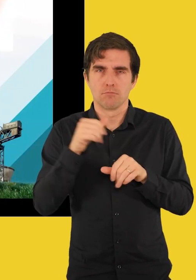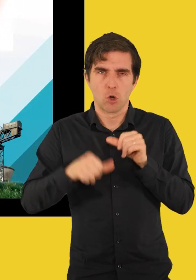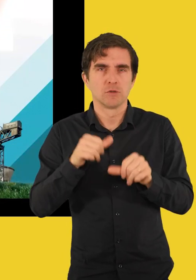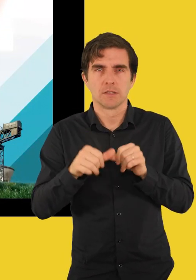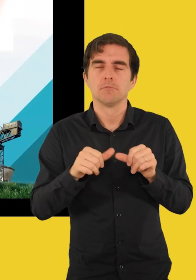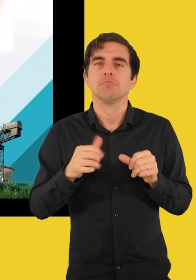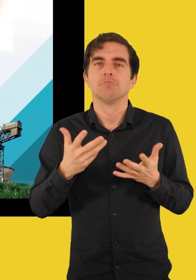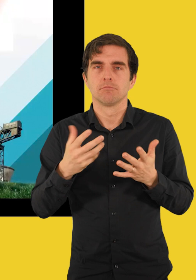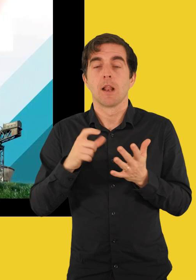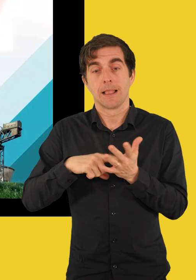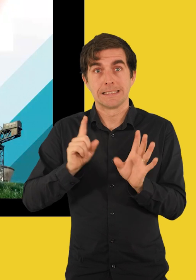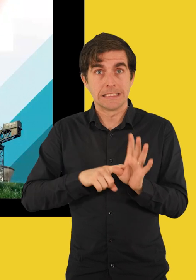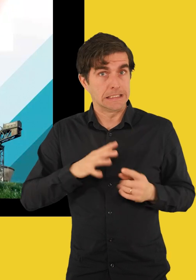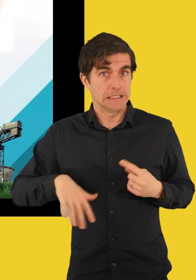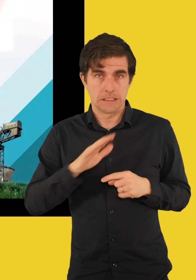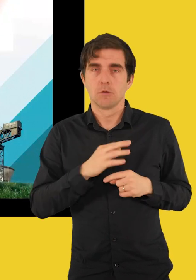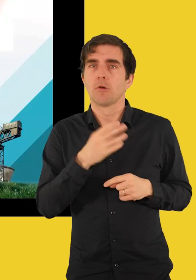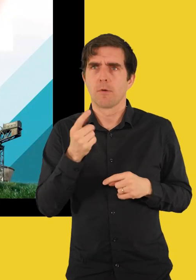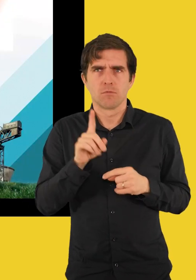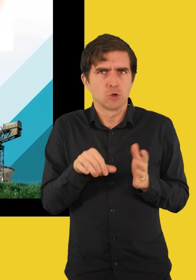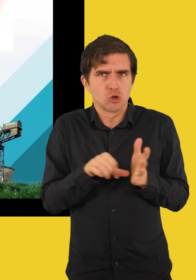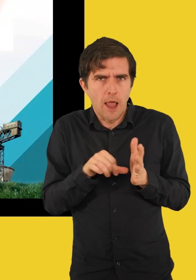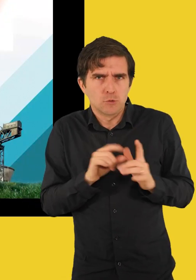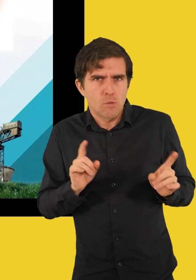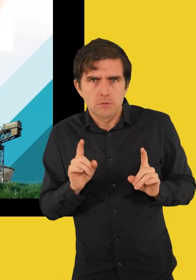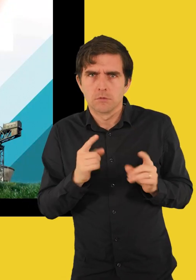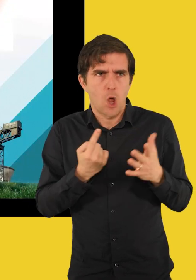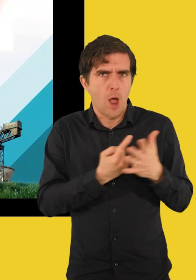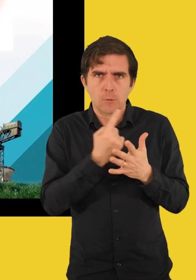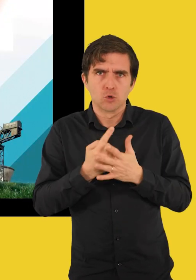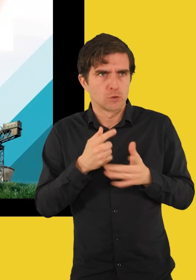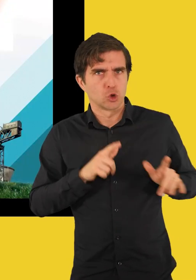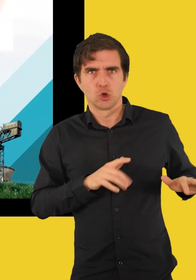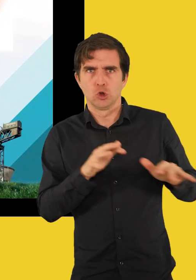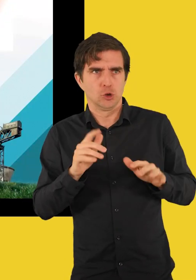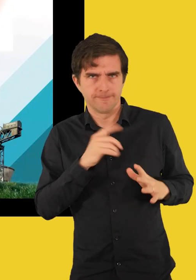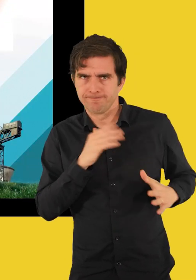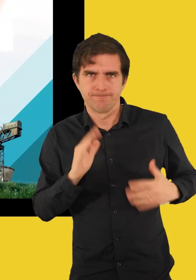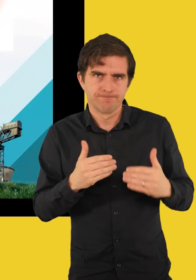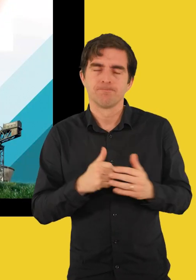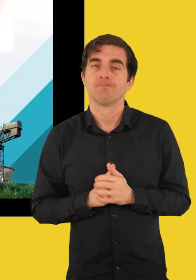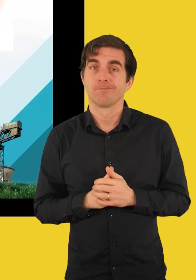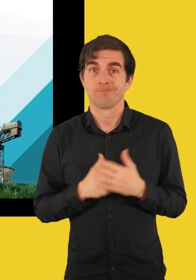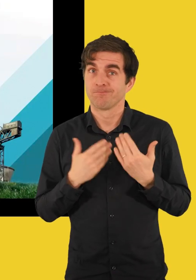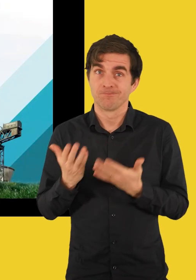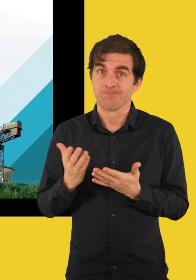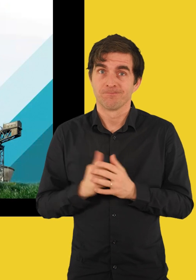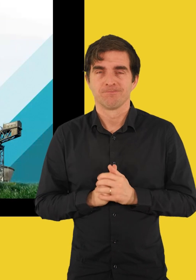that's in progress and underway across the city at the moment, and some of the challenges and opportunities that they present to us. Thanks,